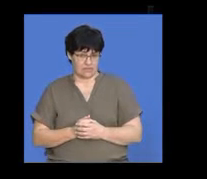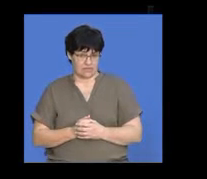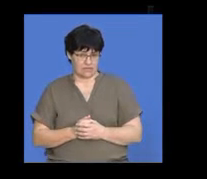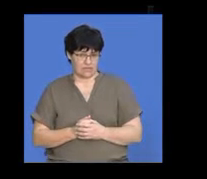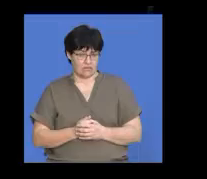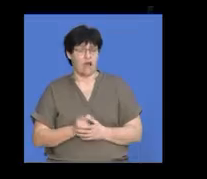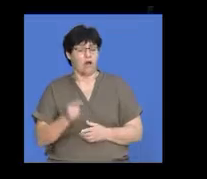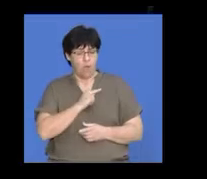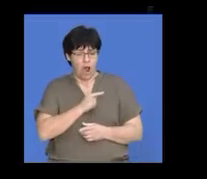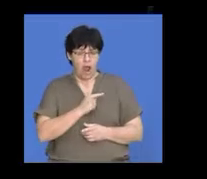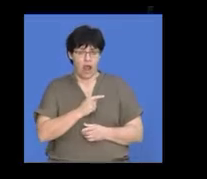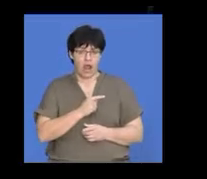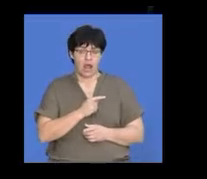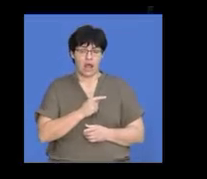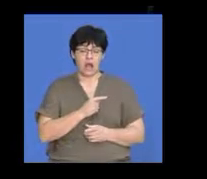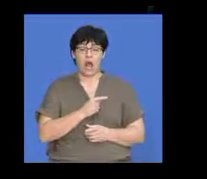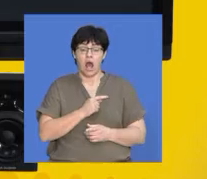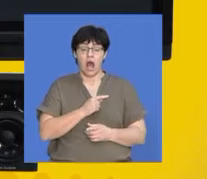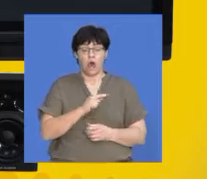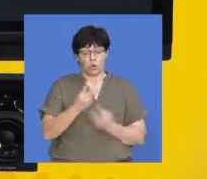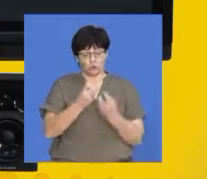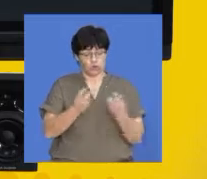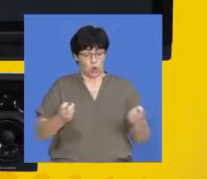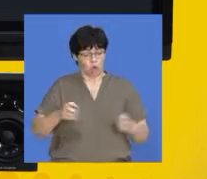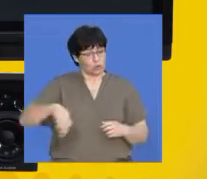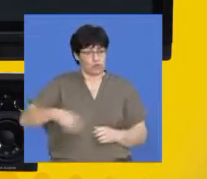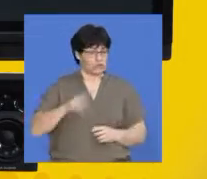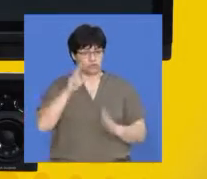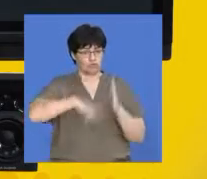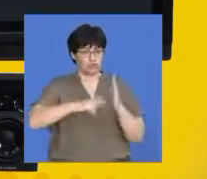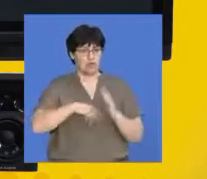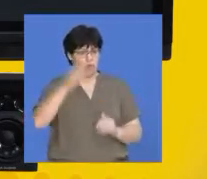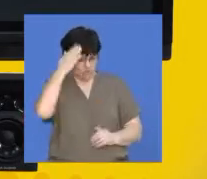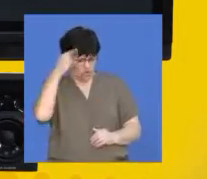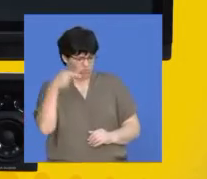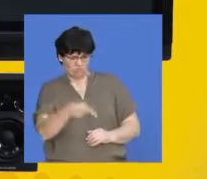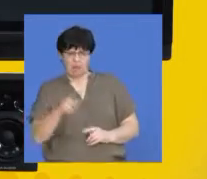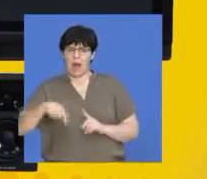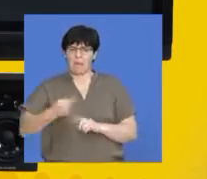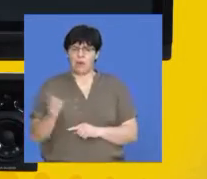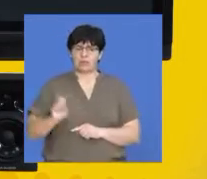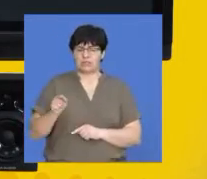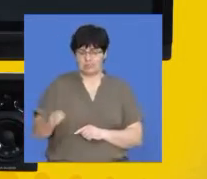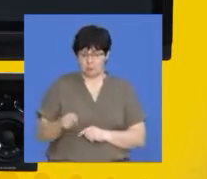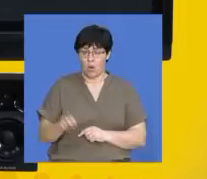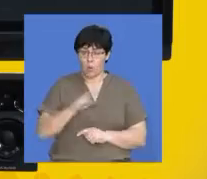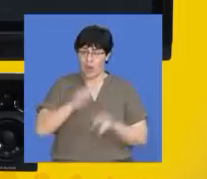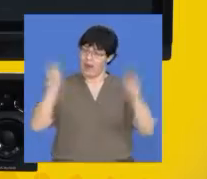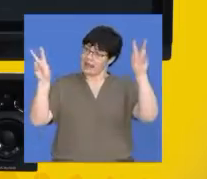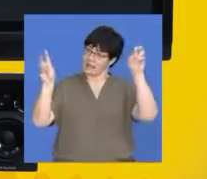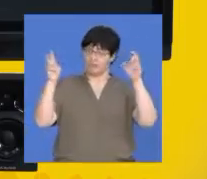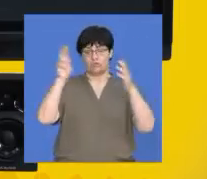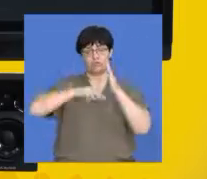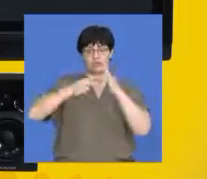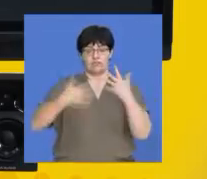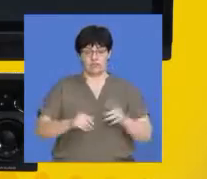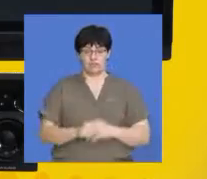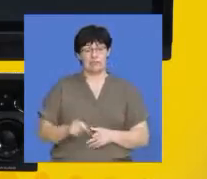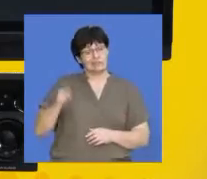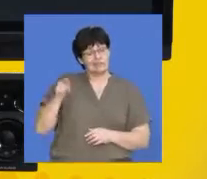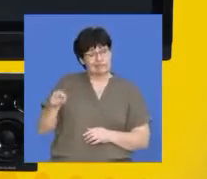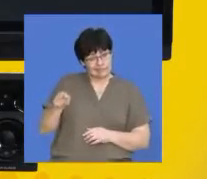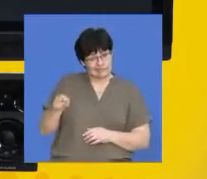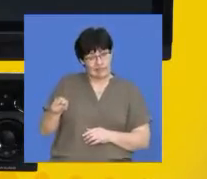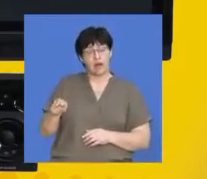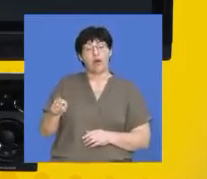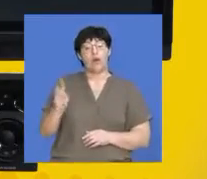at the questions or reading the source itself, you already know what the source is about. Just from reading the caption, you know that this source is